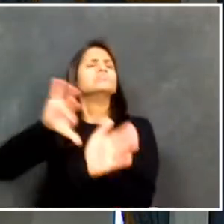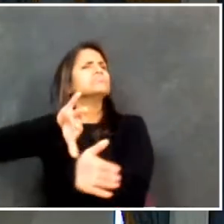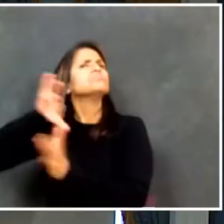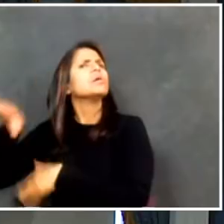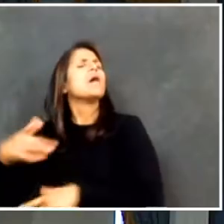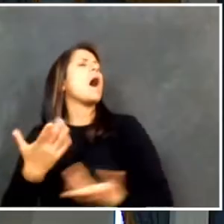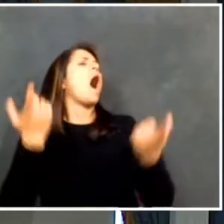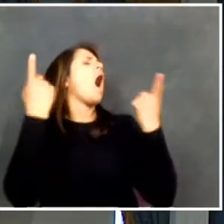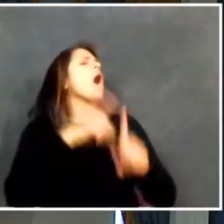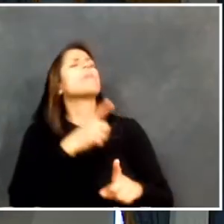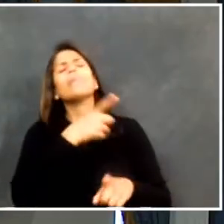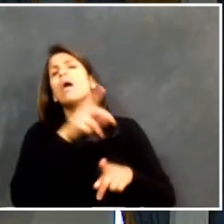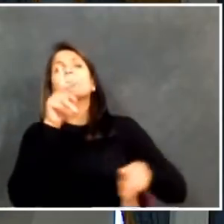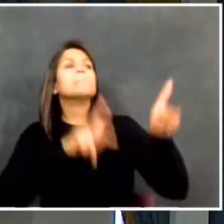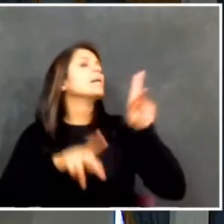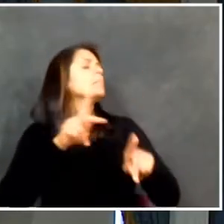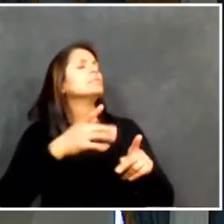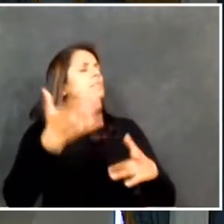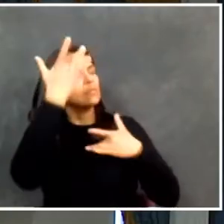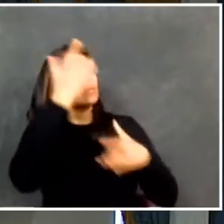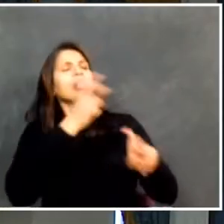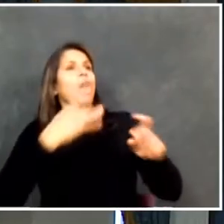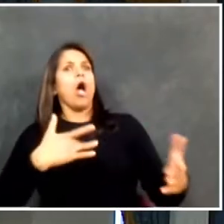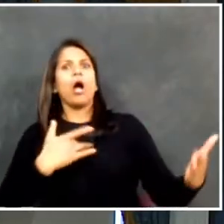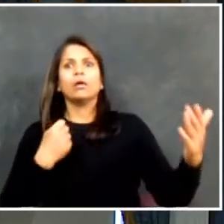the other